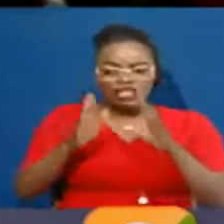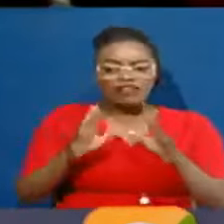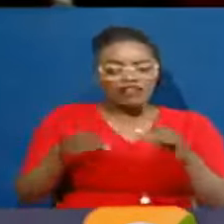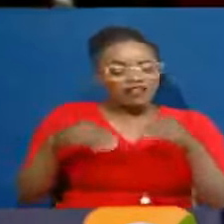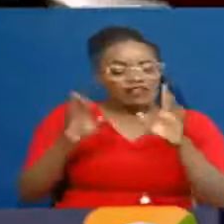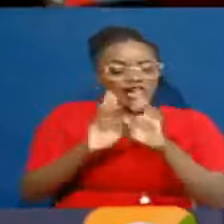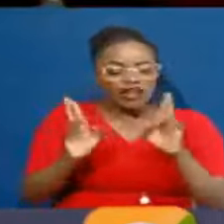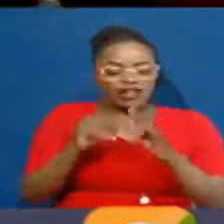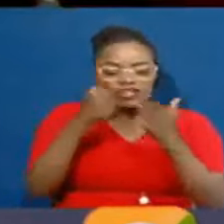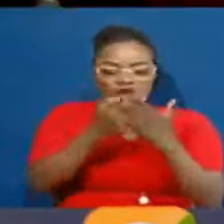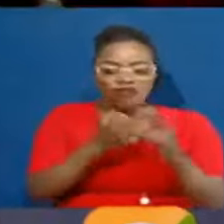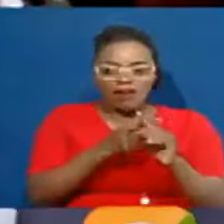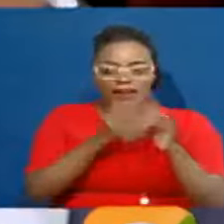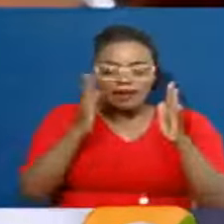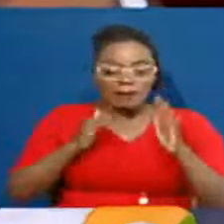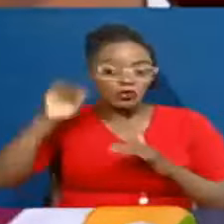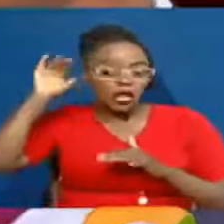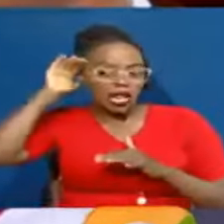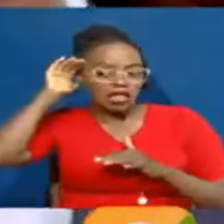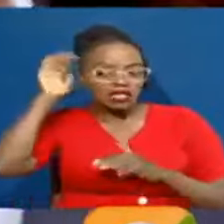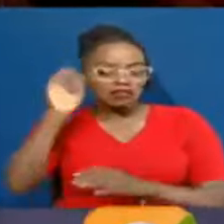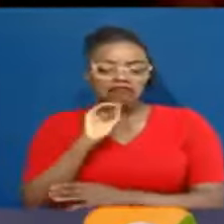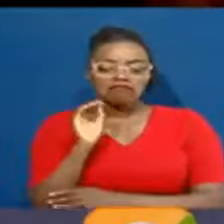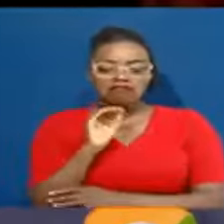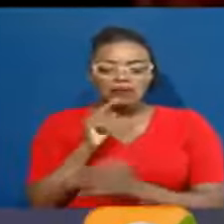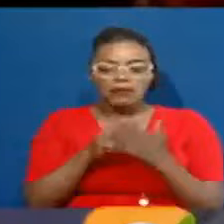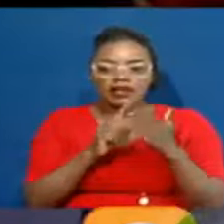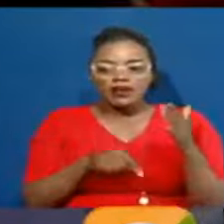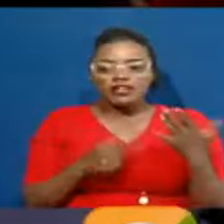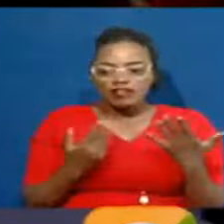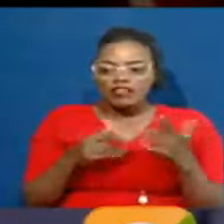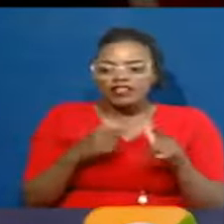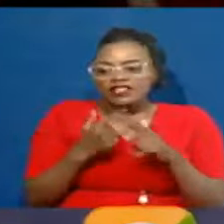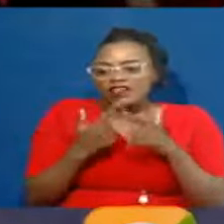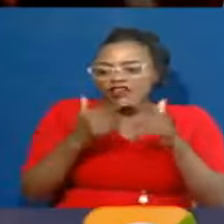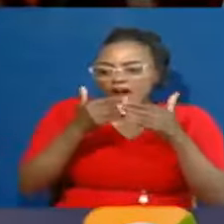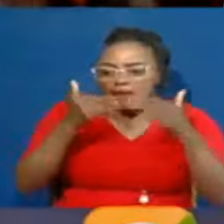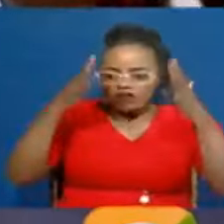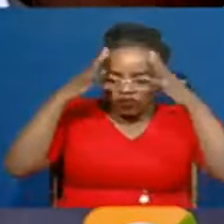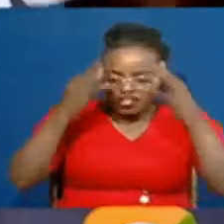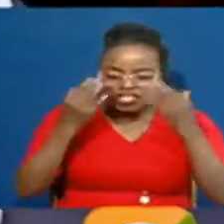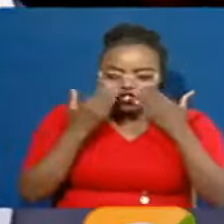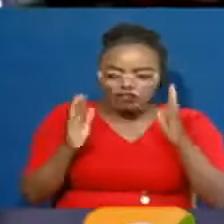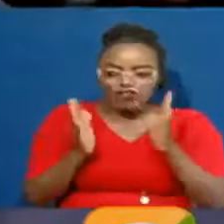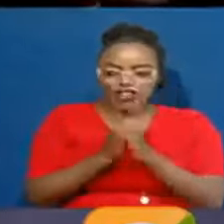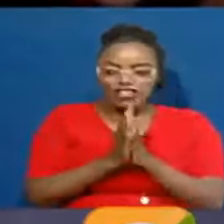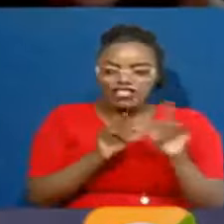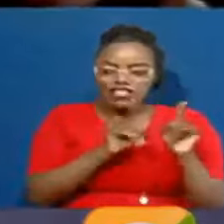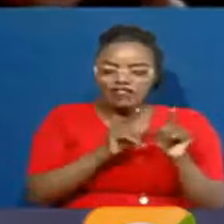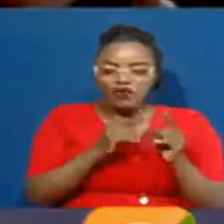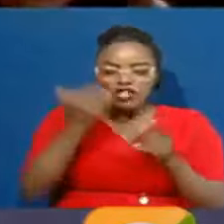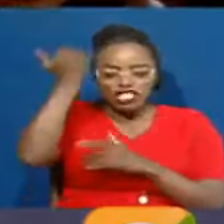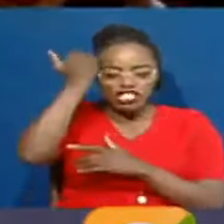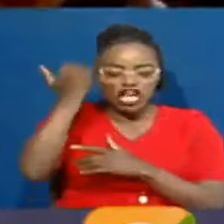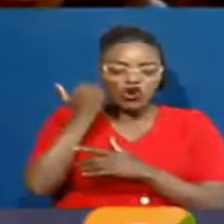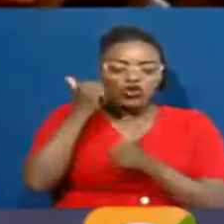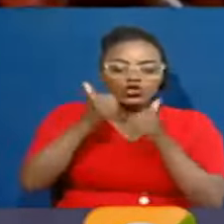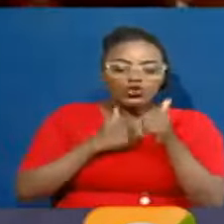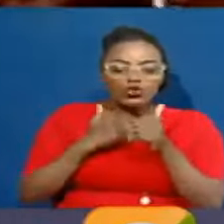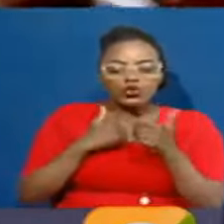to mediate, but nobody could hear any of this. So the die had been cast. It was a kangaroo court. Everything